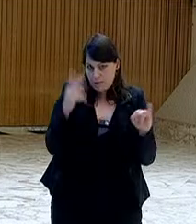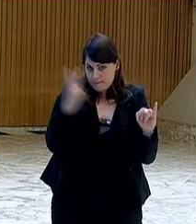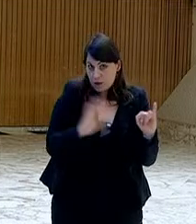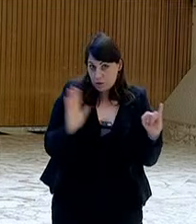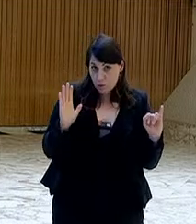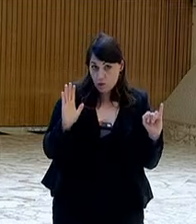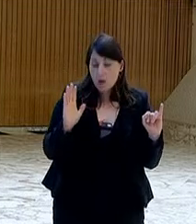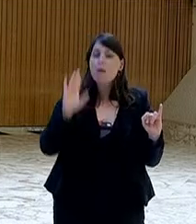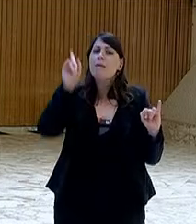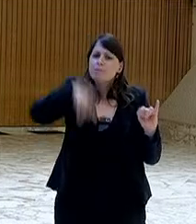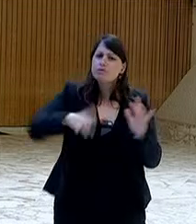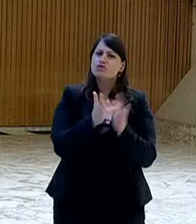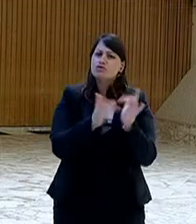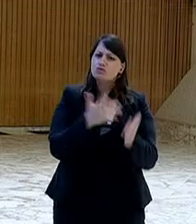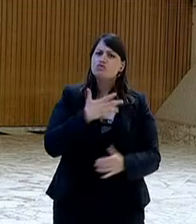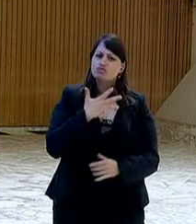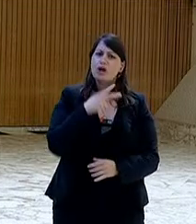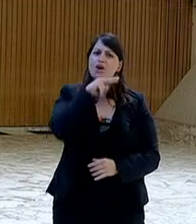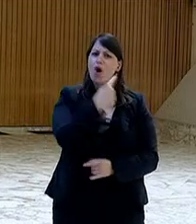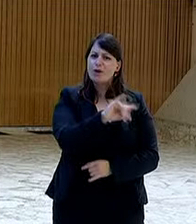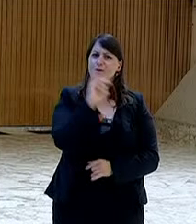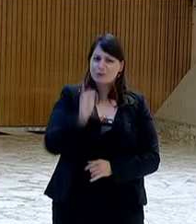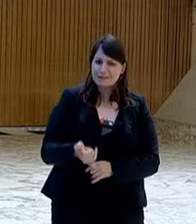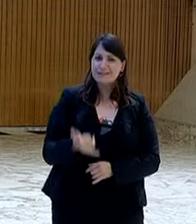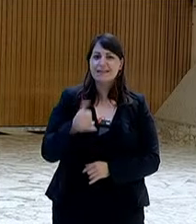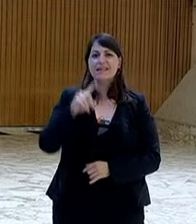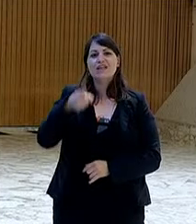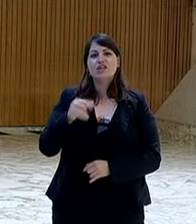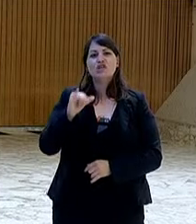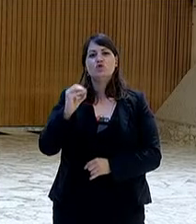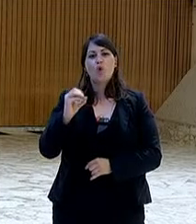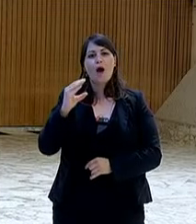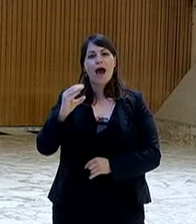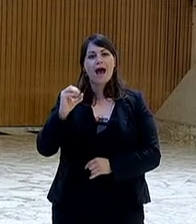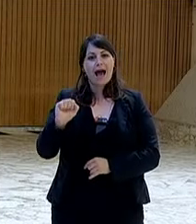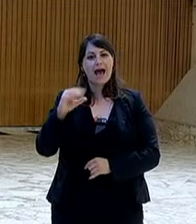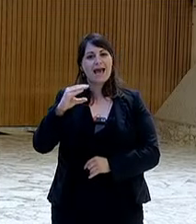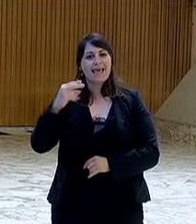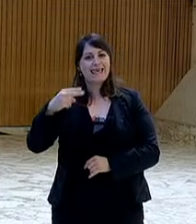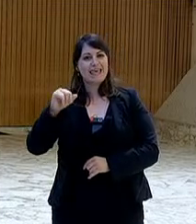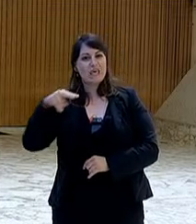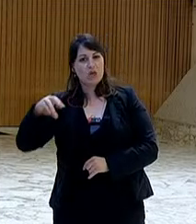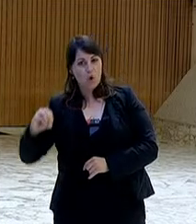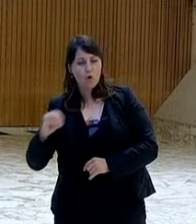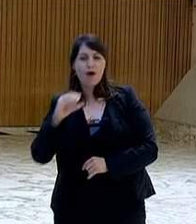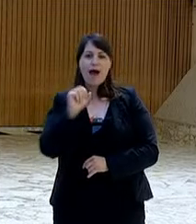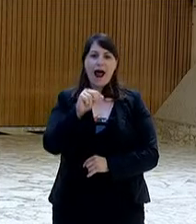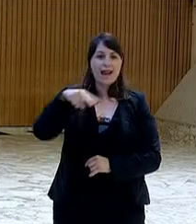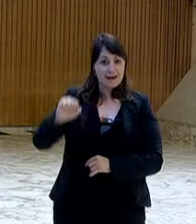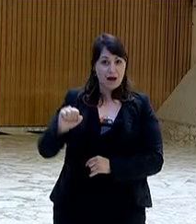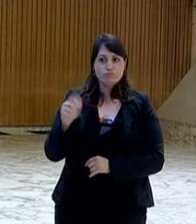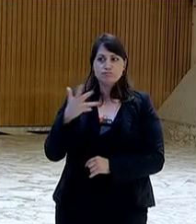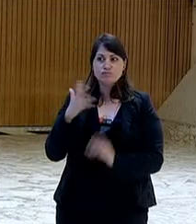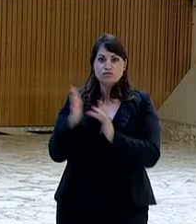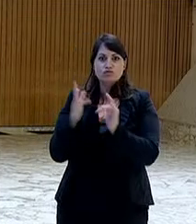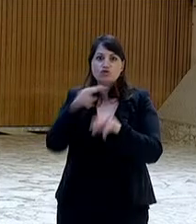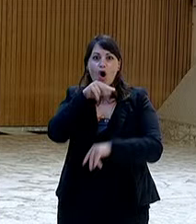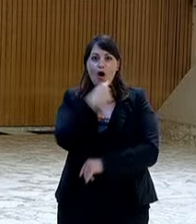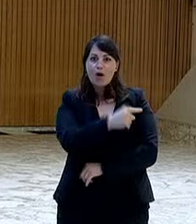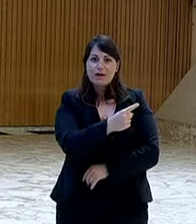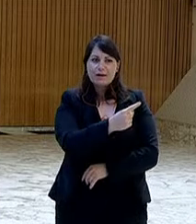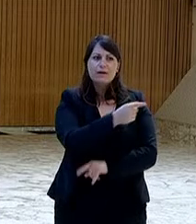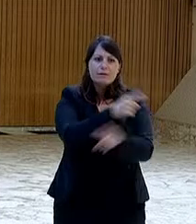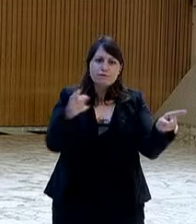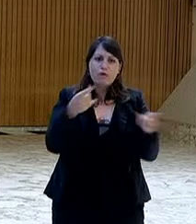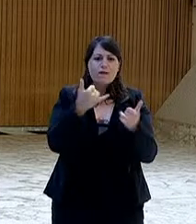Joachim and Anna. Talk to your kids about that, but let's not allow one day to do the trick. We don't need an anniversary to tell